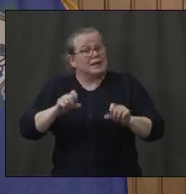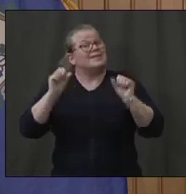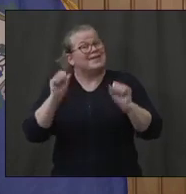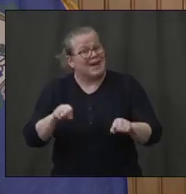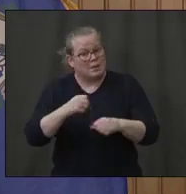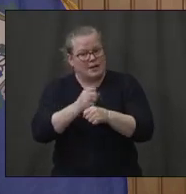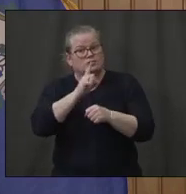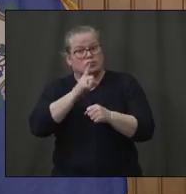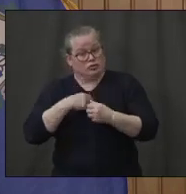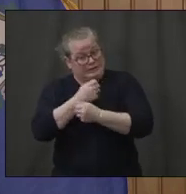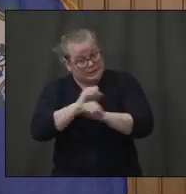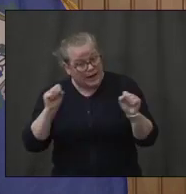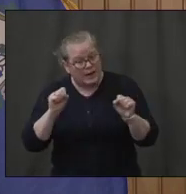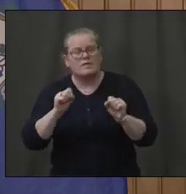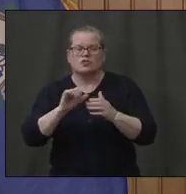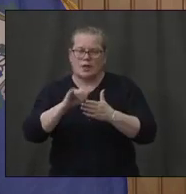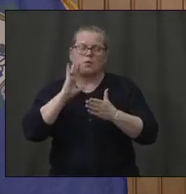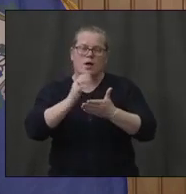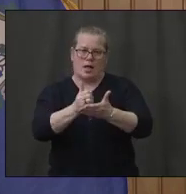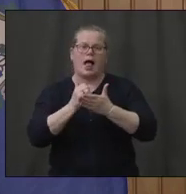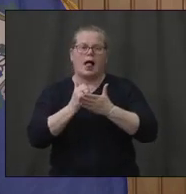we allocate people there.